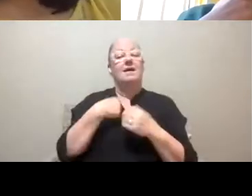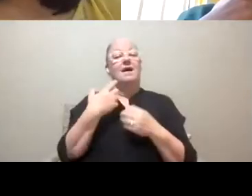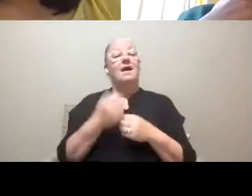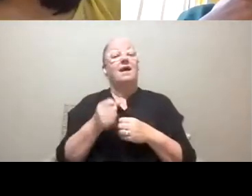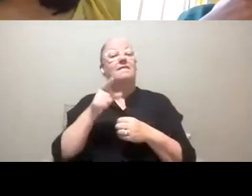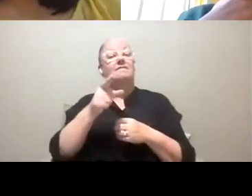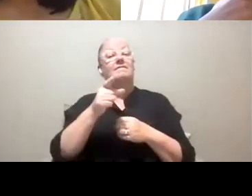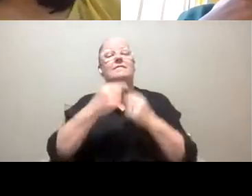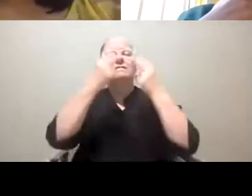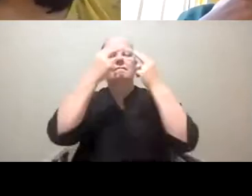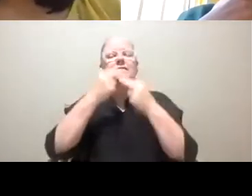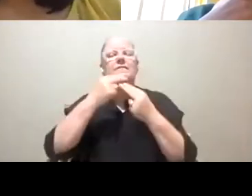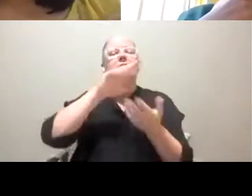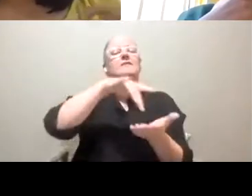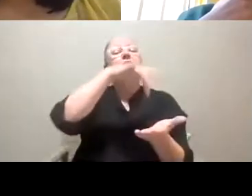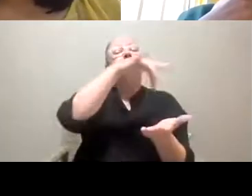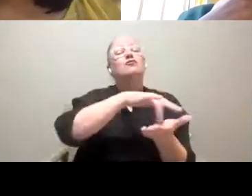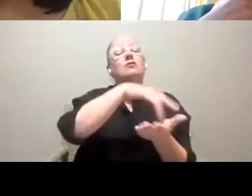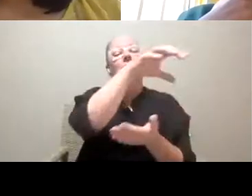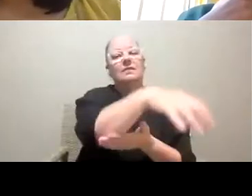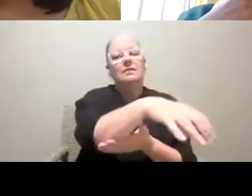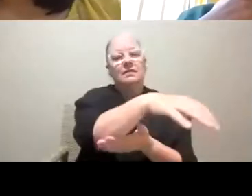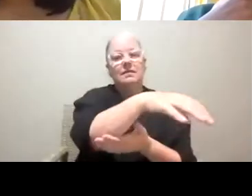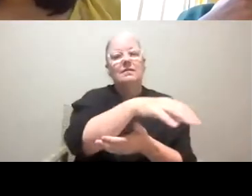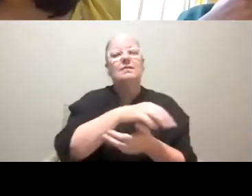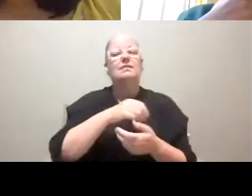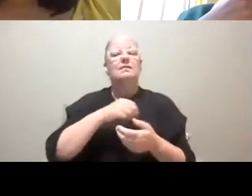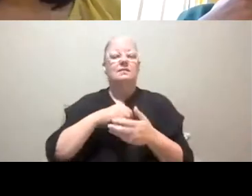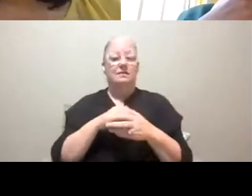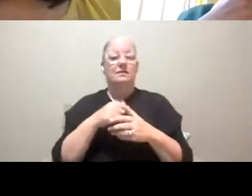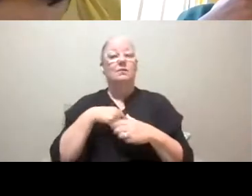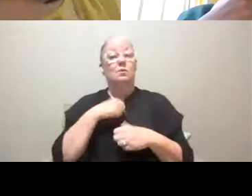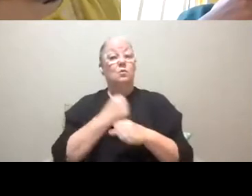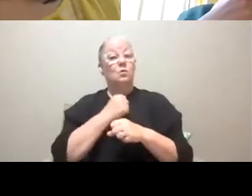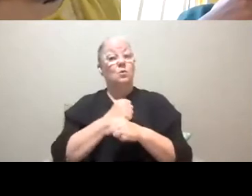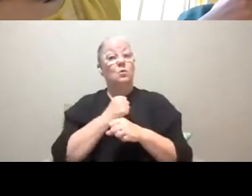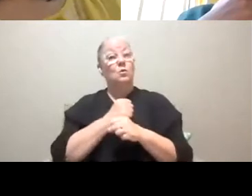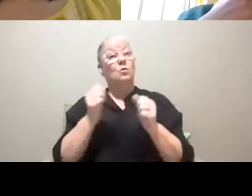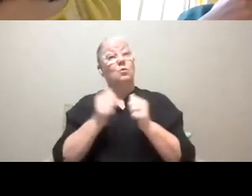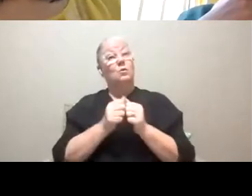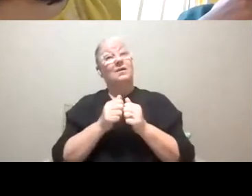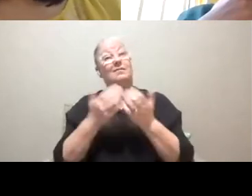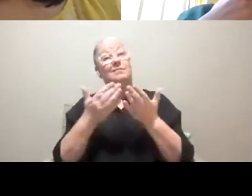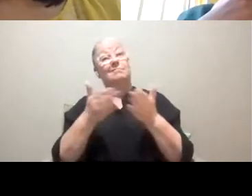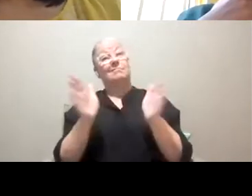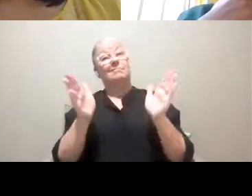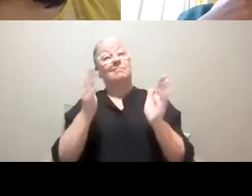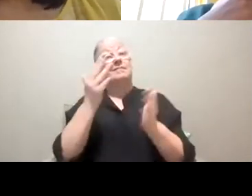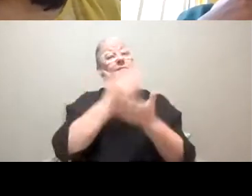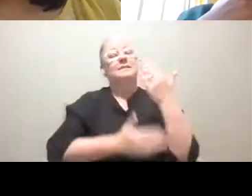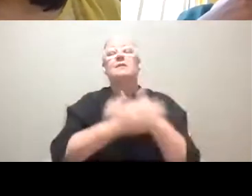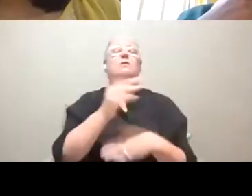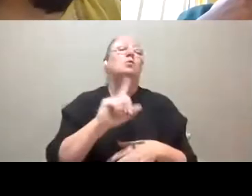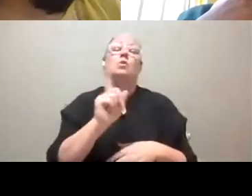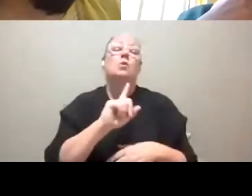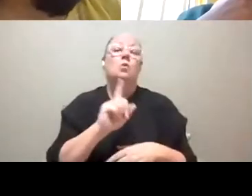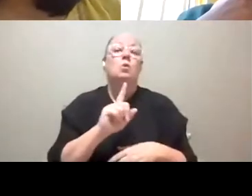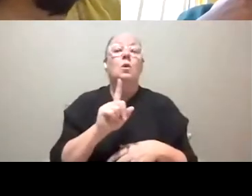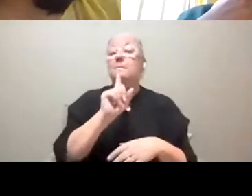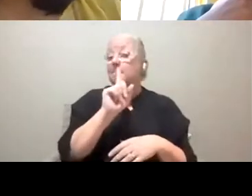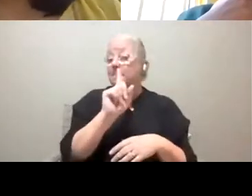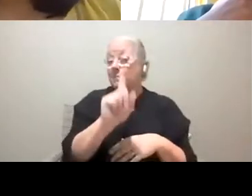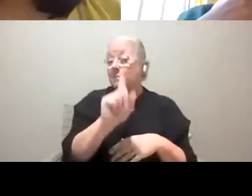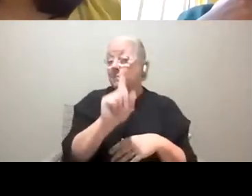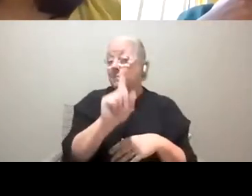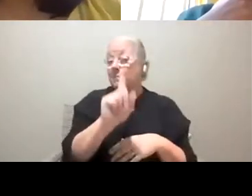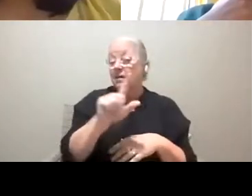that particular program, we may not be working directly for person with disability, but we do ensure that if somebody who has disability comes